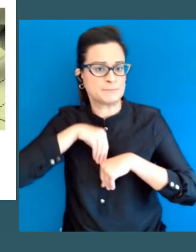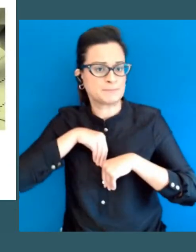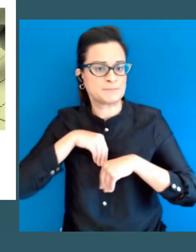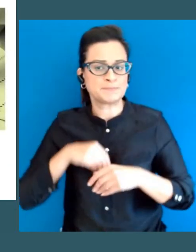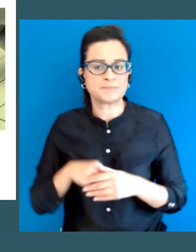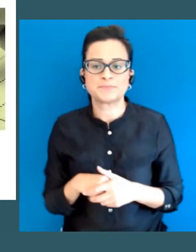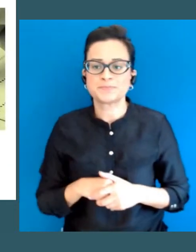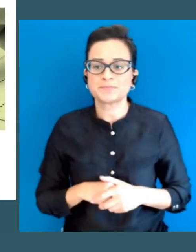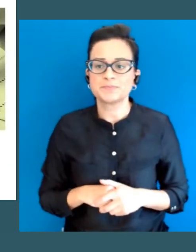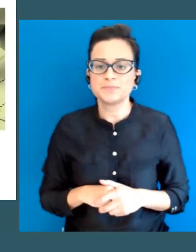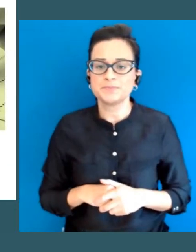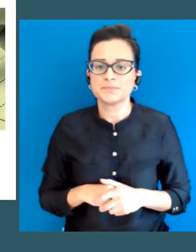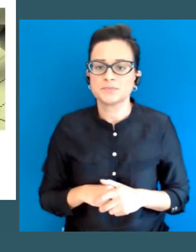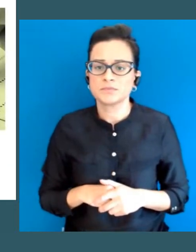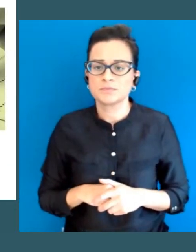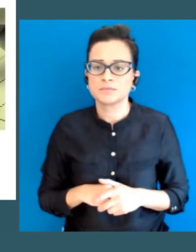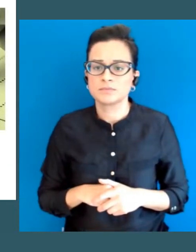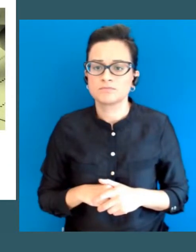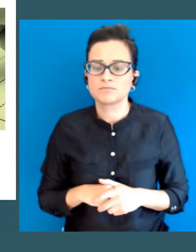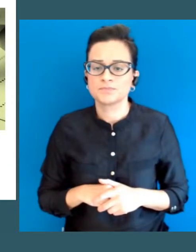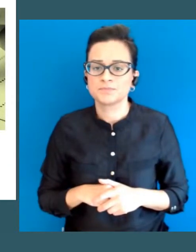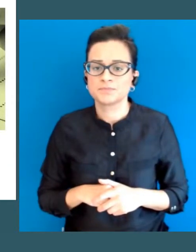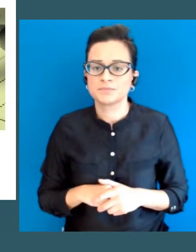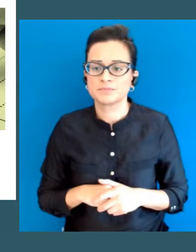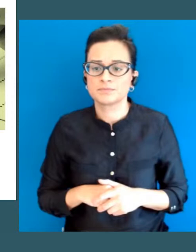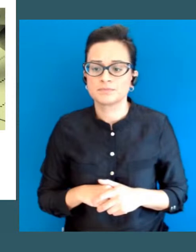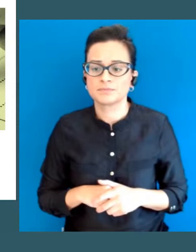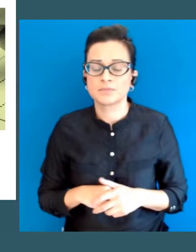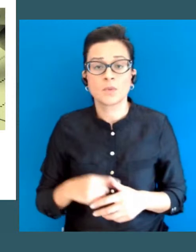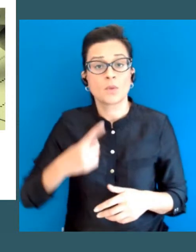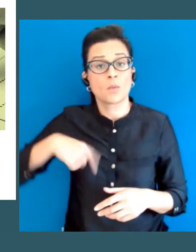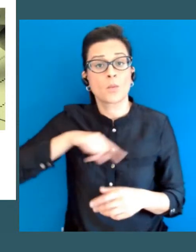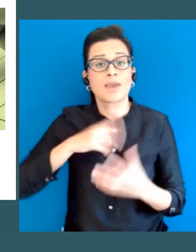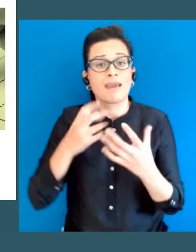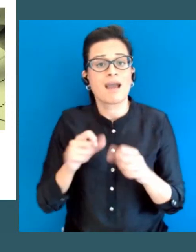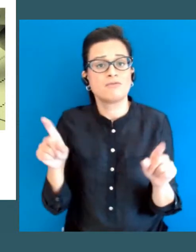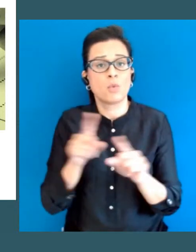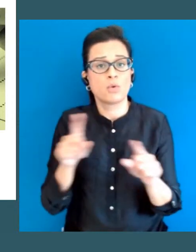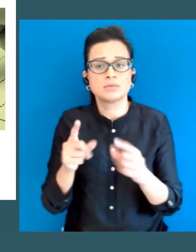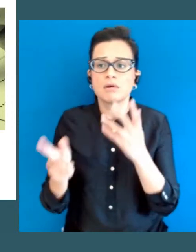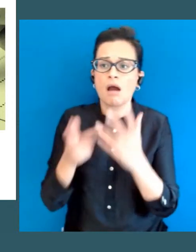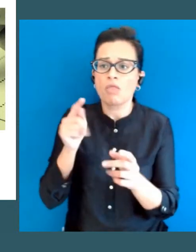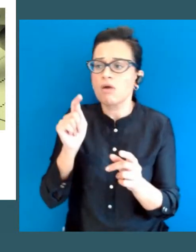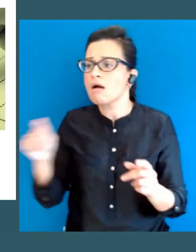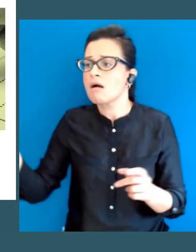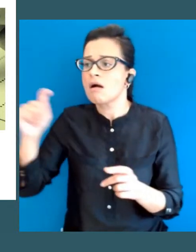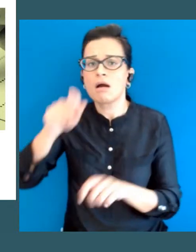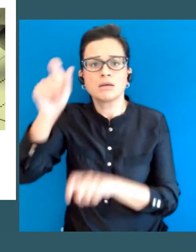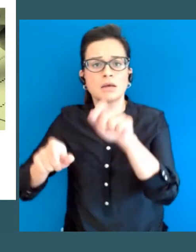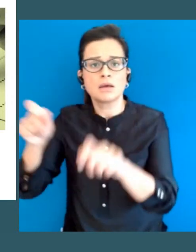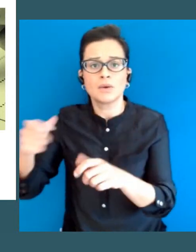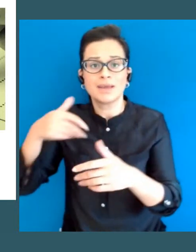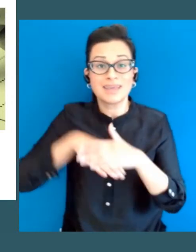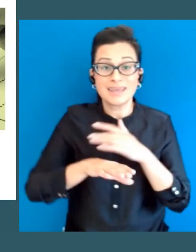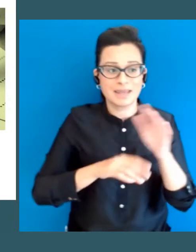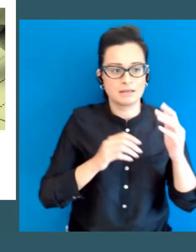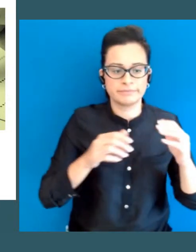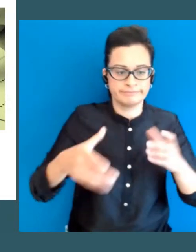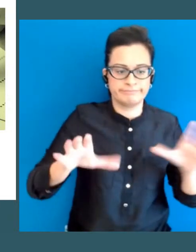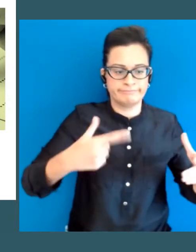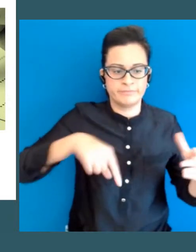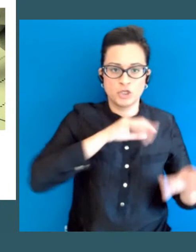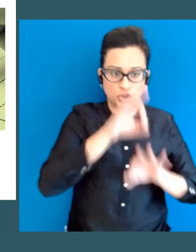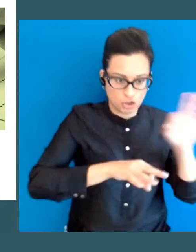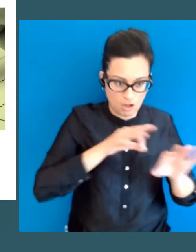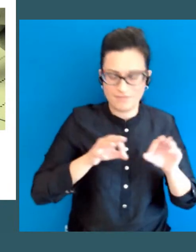We do have collaboration with external stakeholders for surveys and also in-house surveys to always understand how we can make sure we're